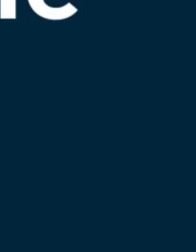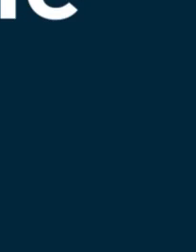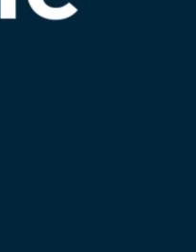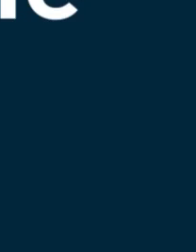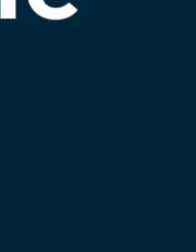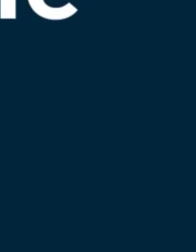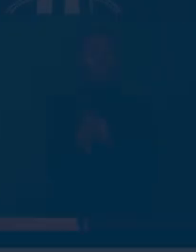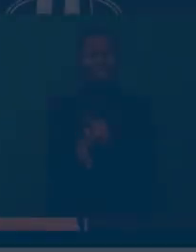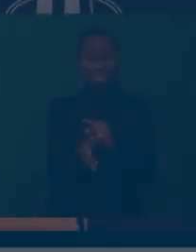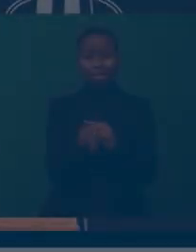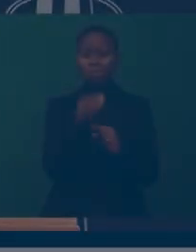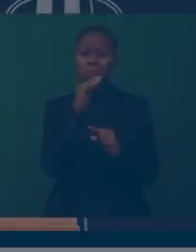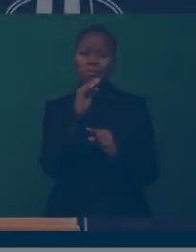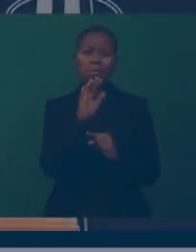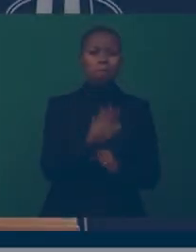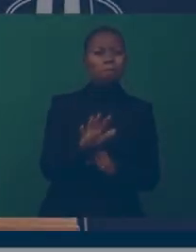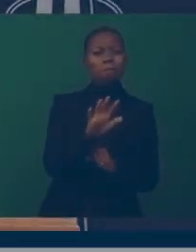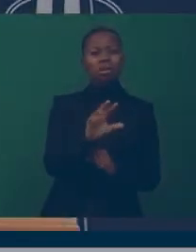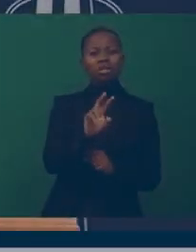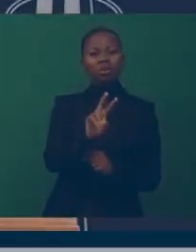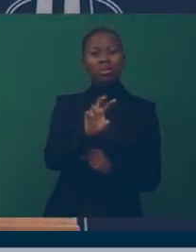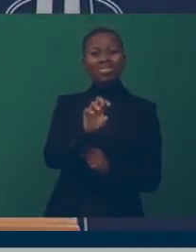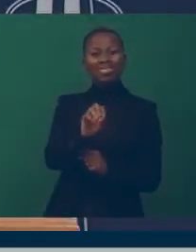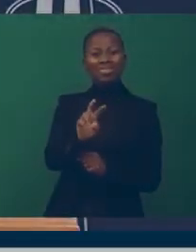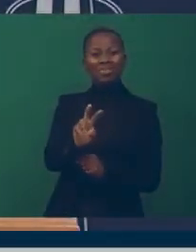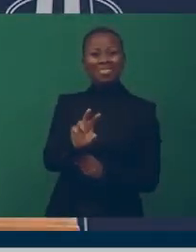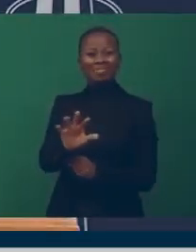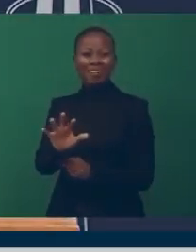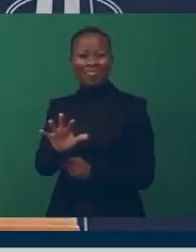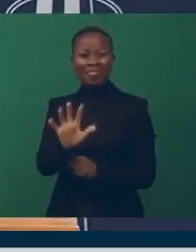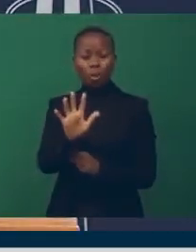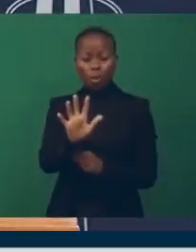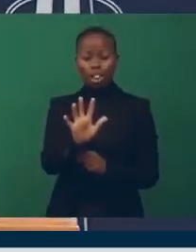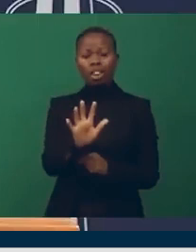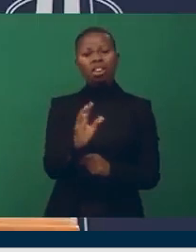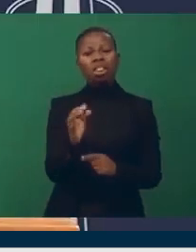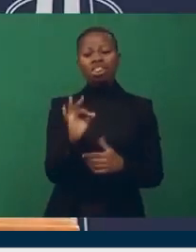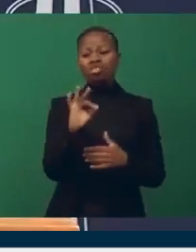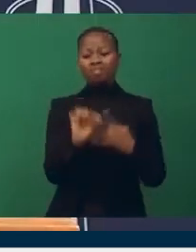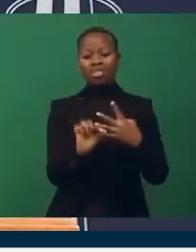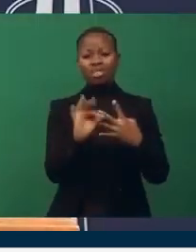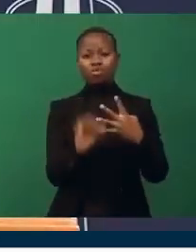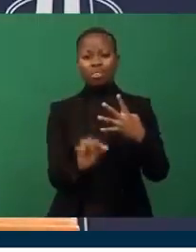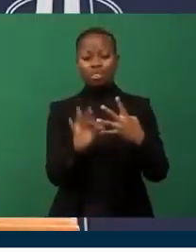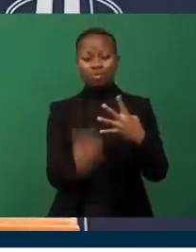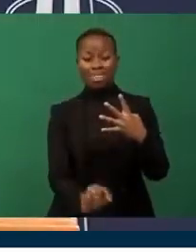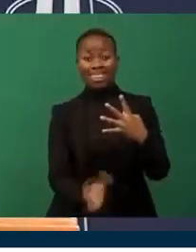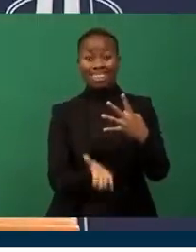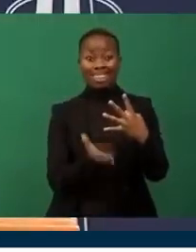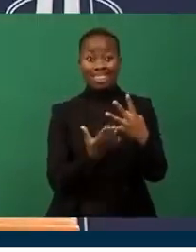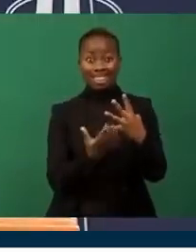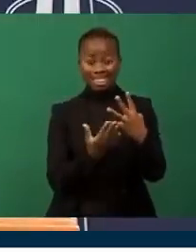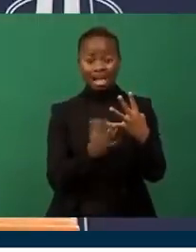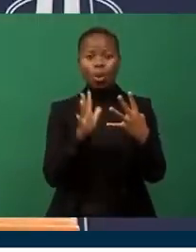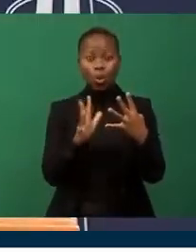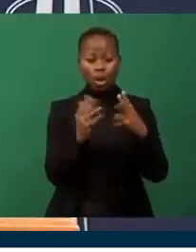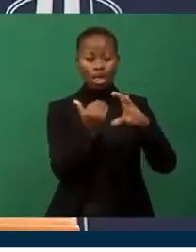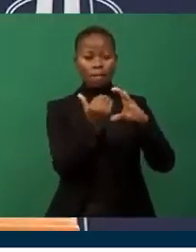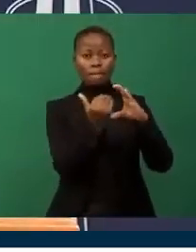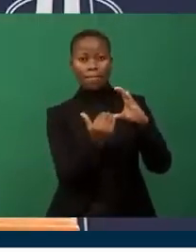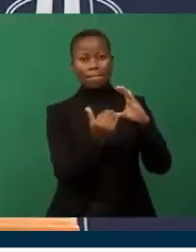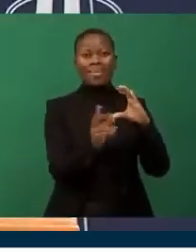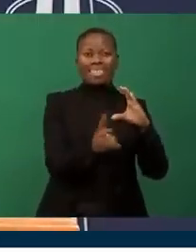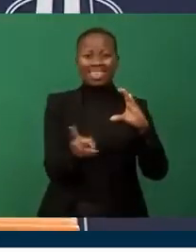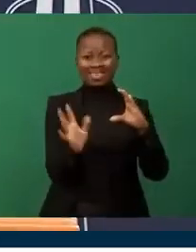You have to clearly state your decision at the end of the statement, just like the governor and